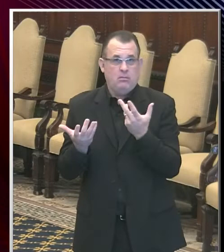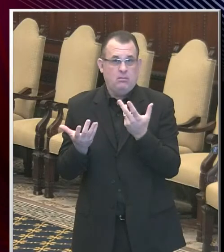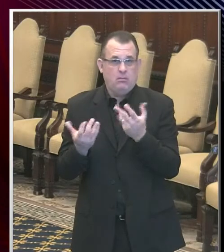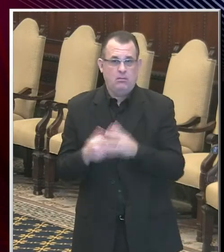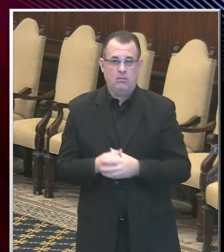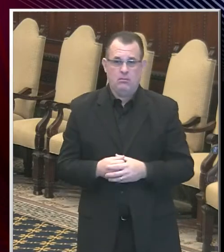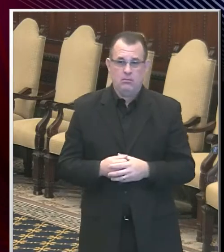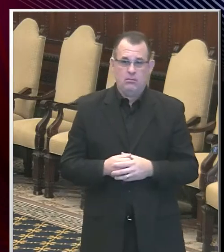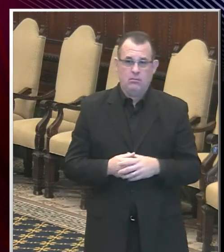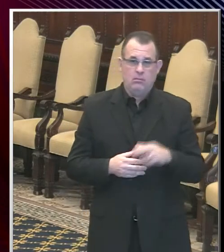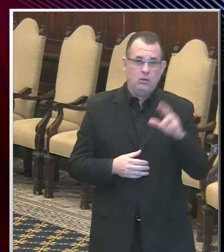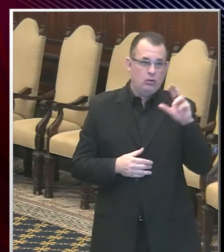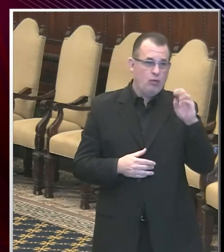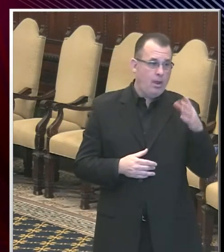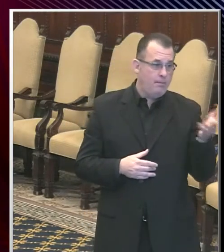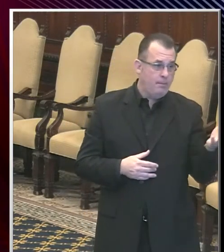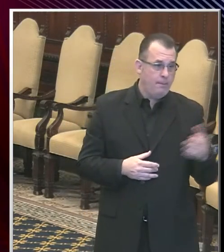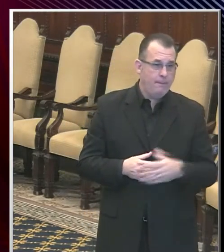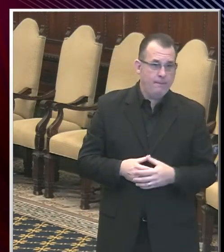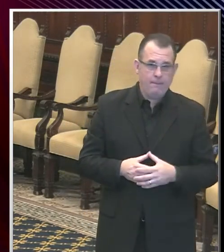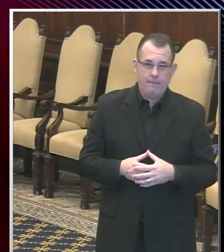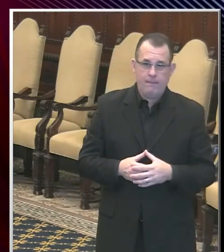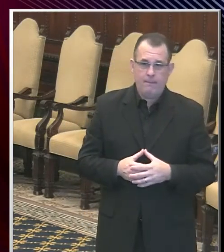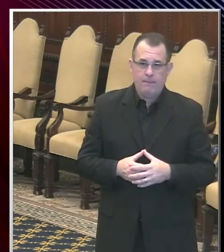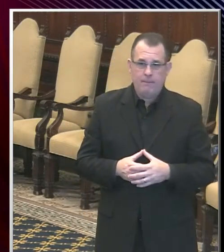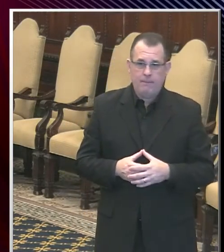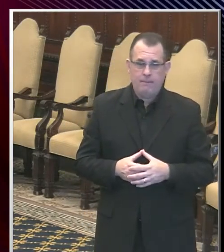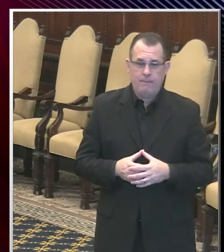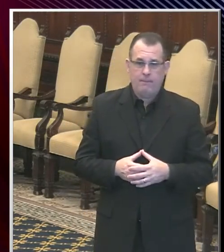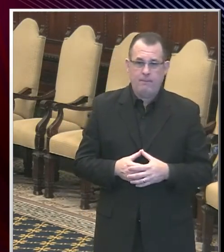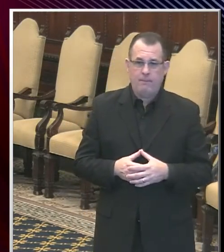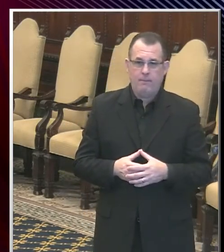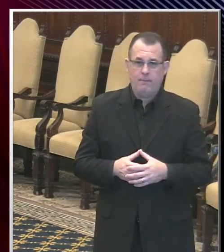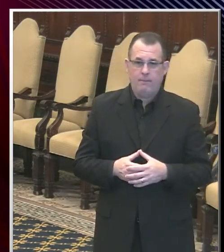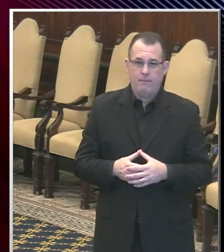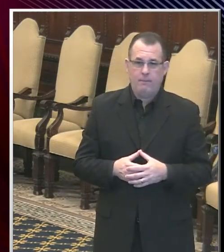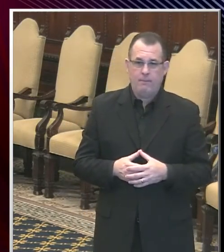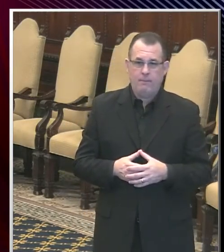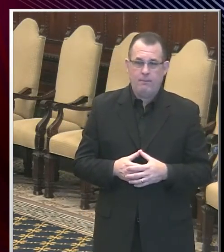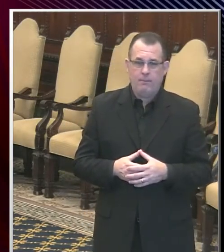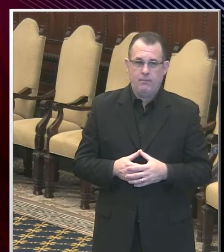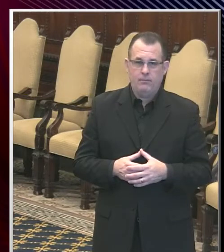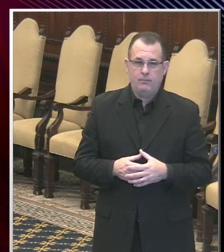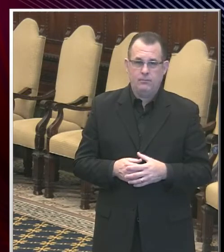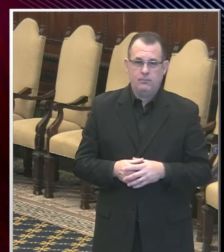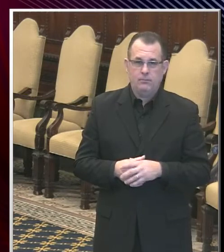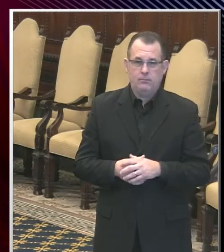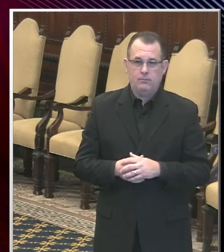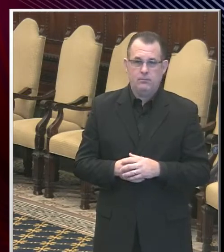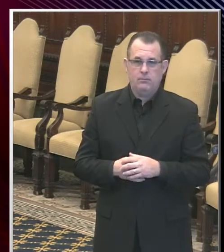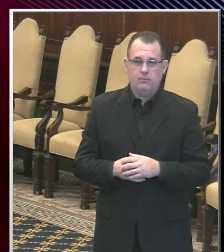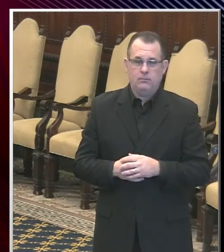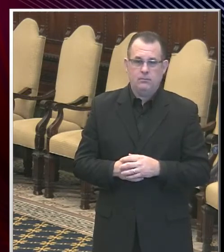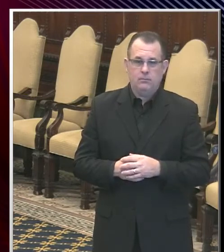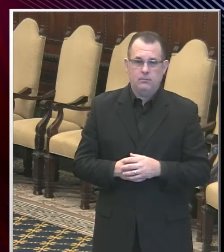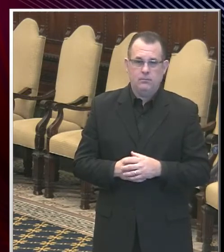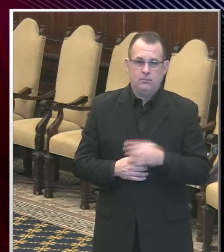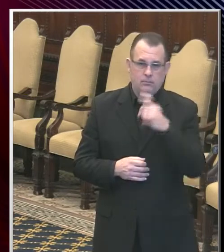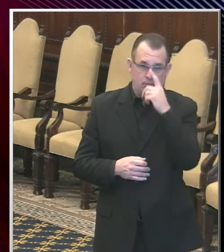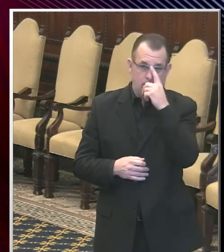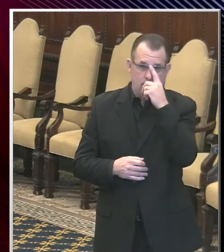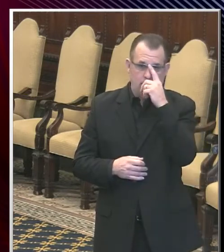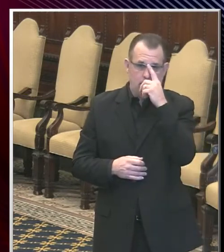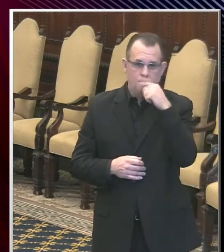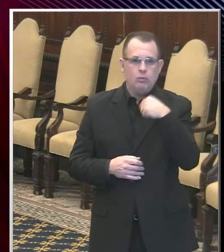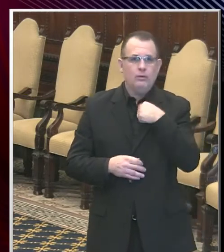take it? Yeah. So they're being restructured a little to ensure that they're tailored to